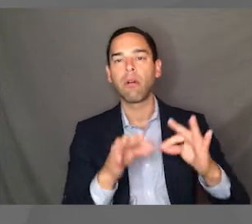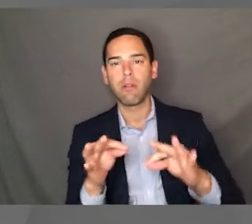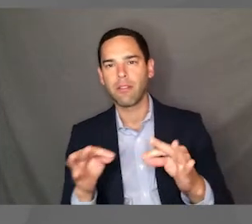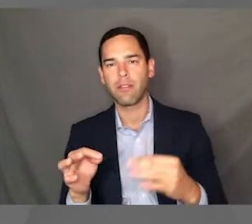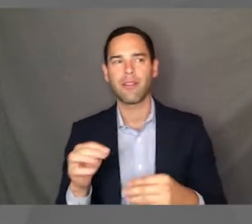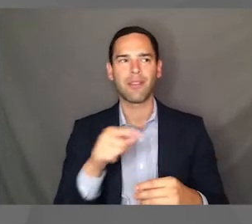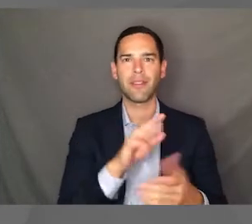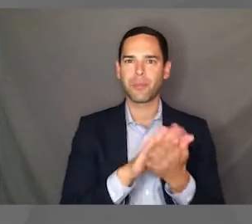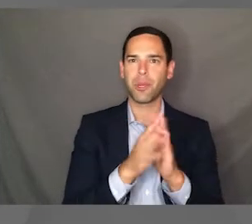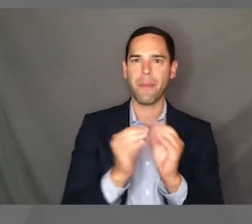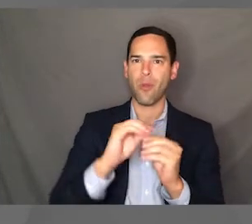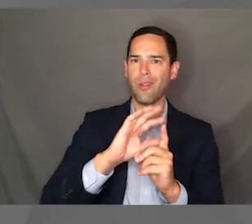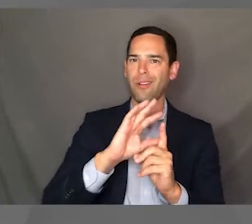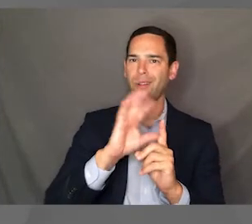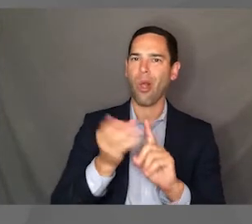more culturally linguistic